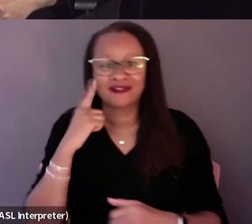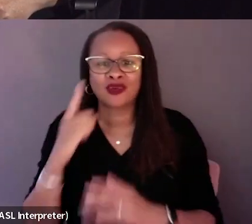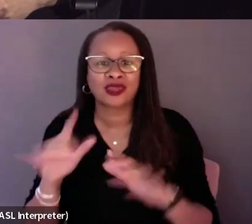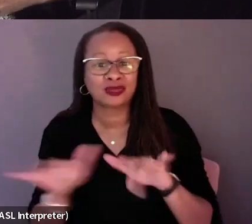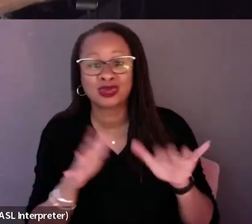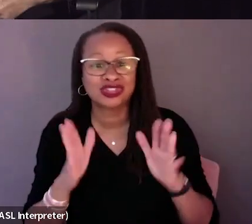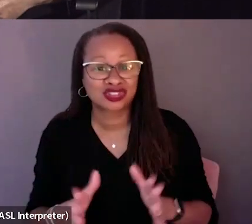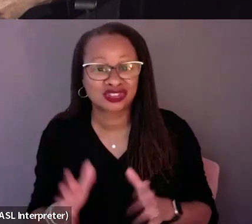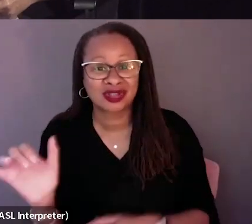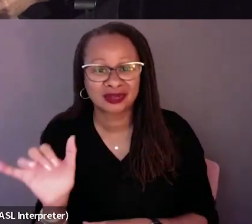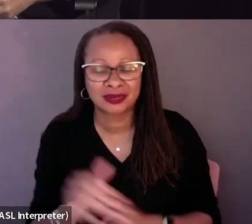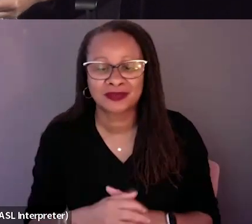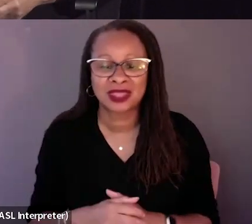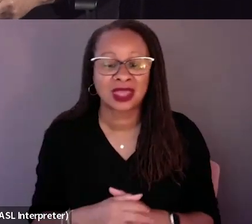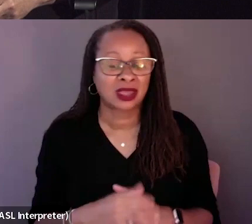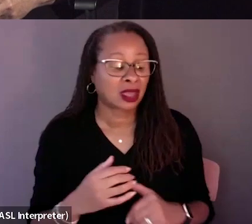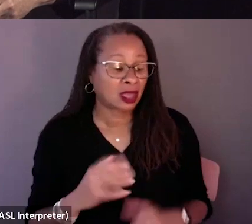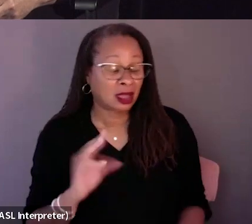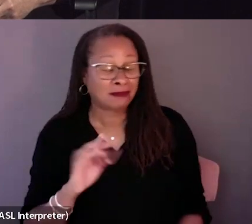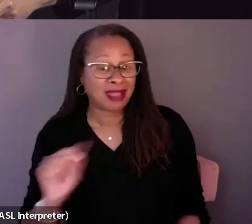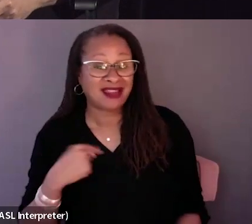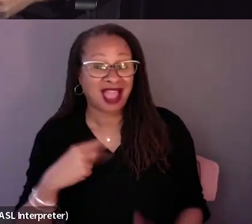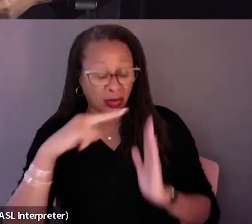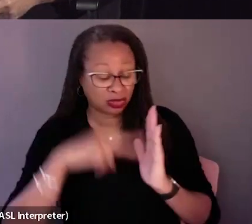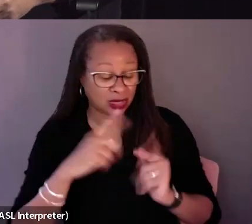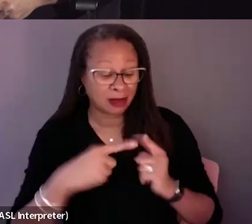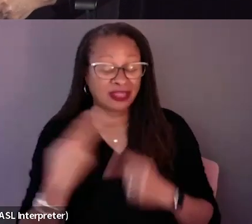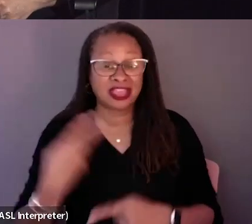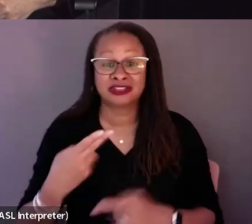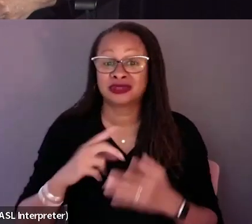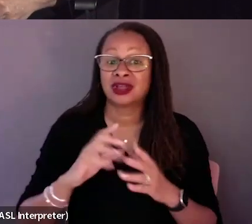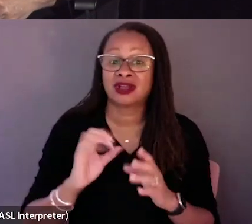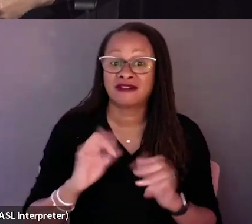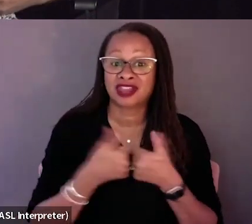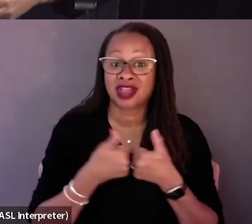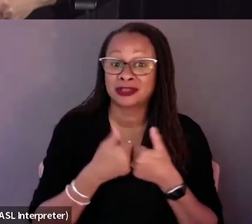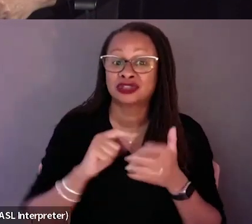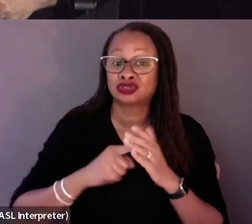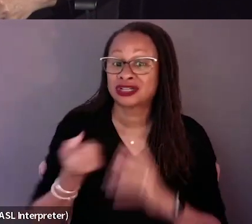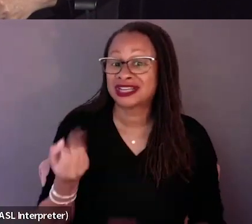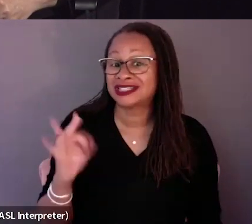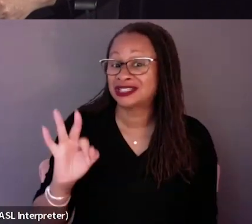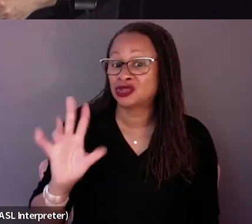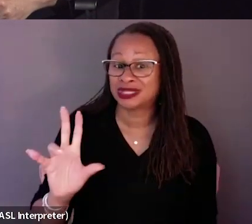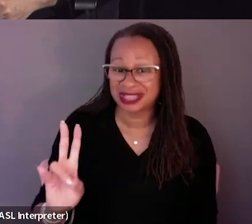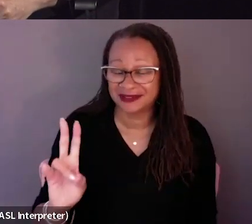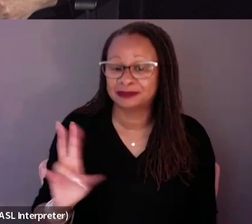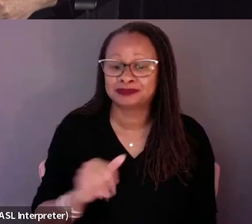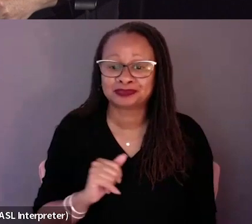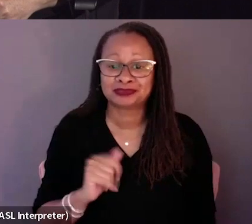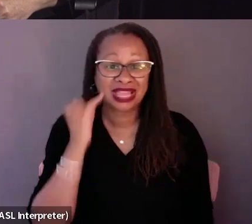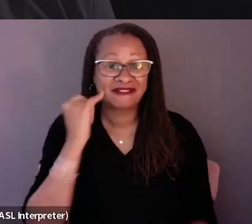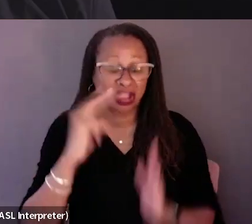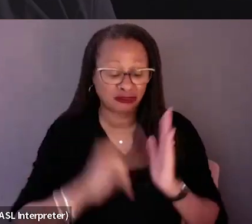reading about the history of the competition. Started in 1927. If I read correctly, the man who